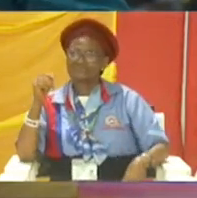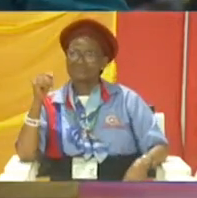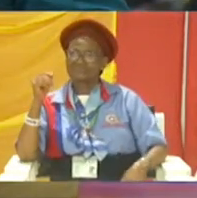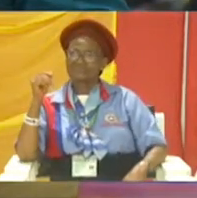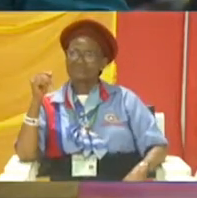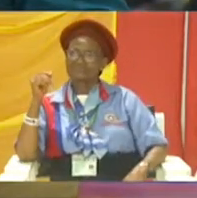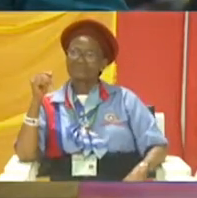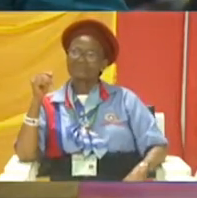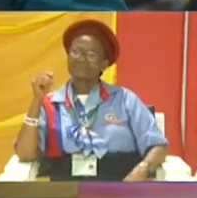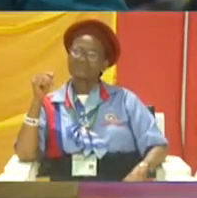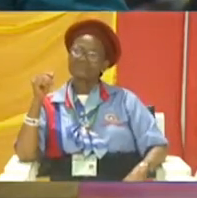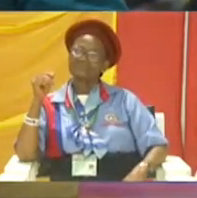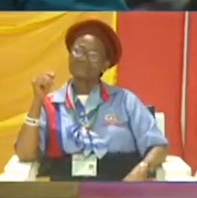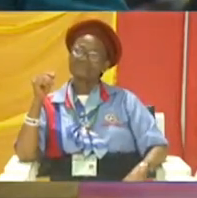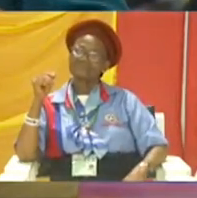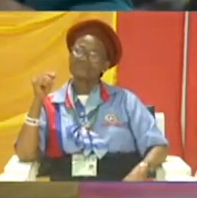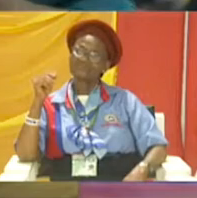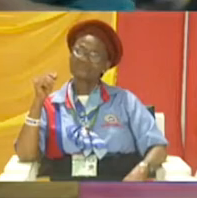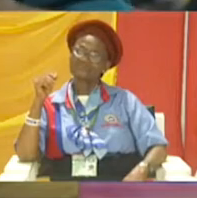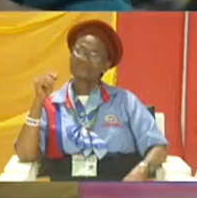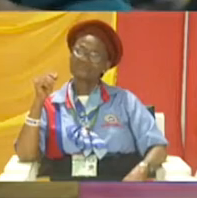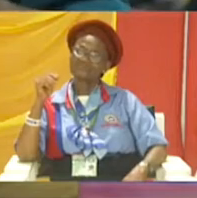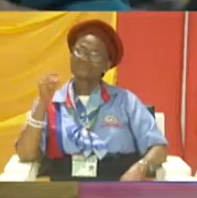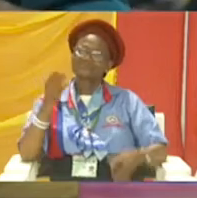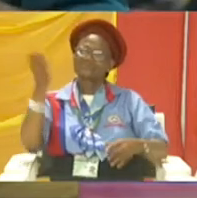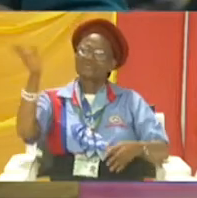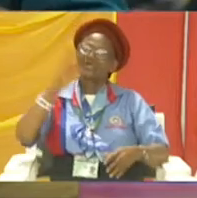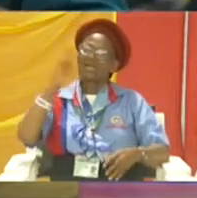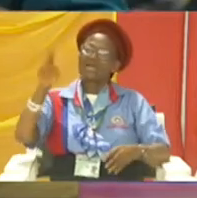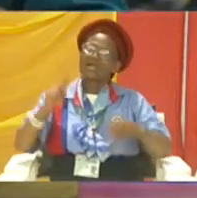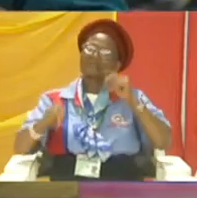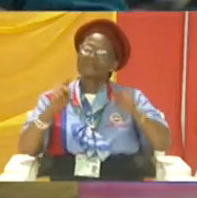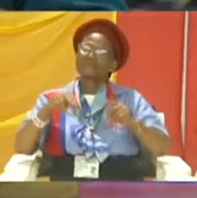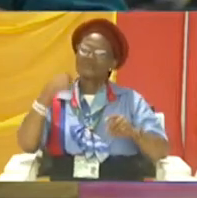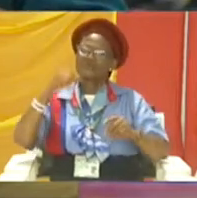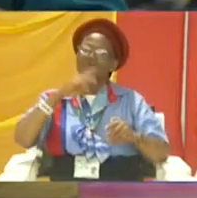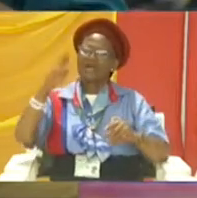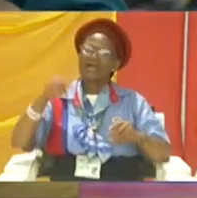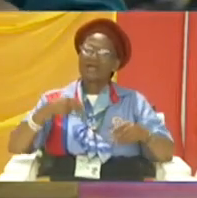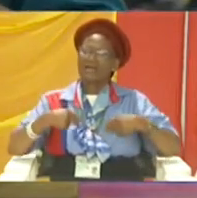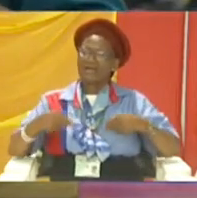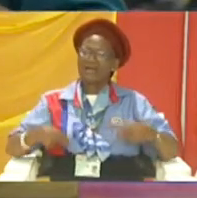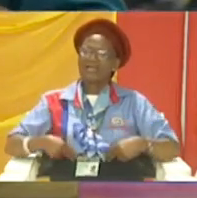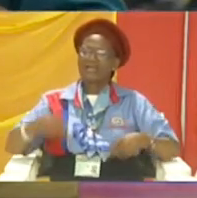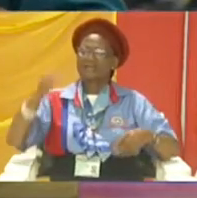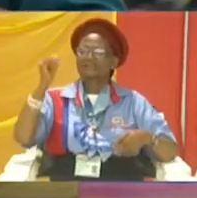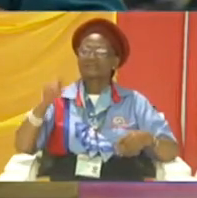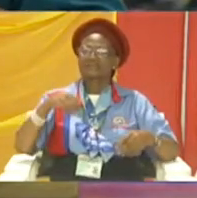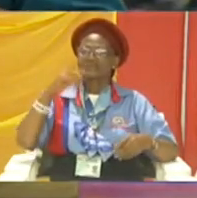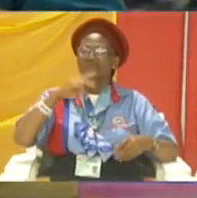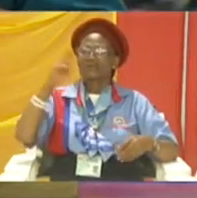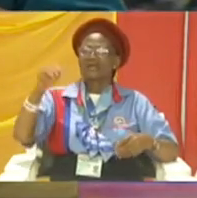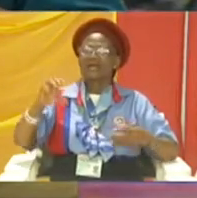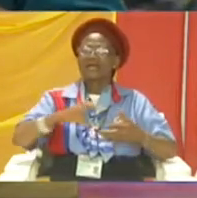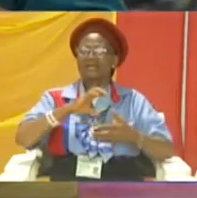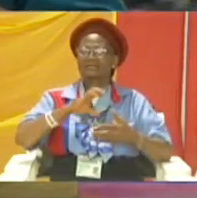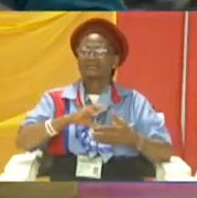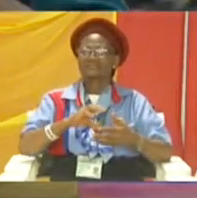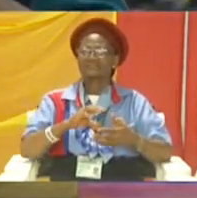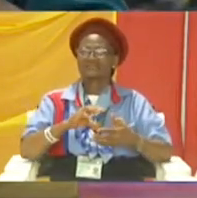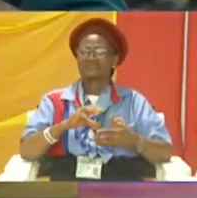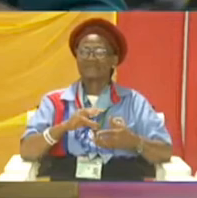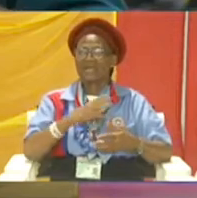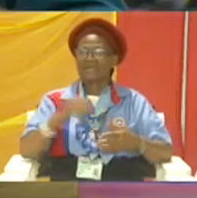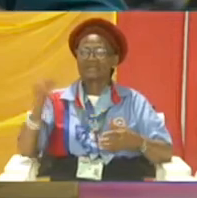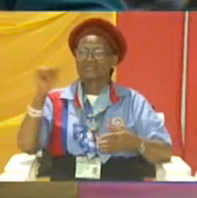in the soul. There are people who are healthy, who are rich, and they